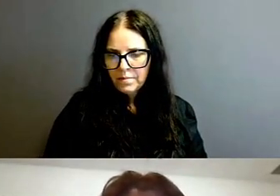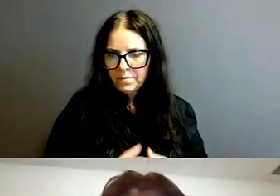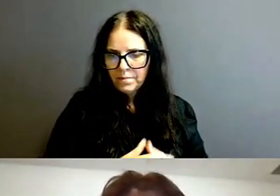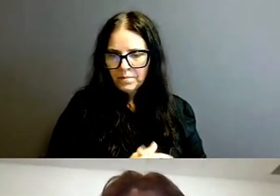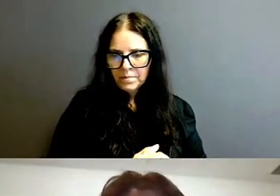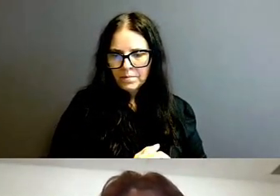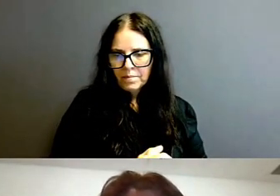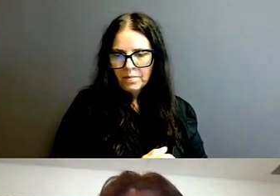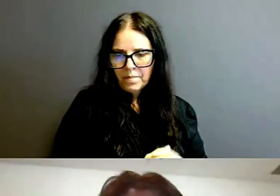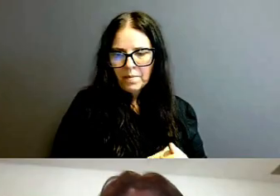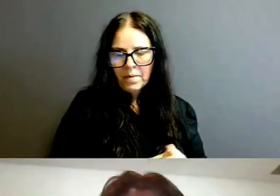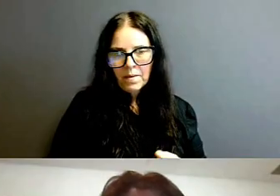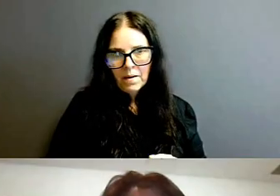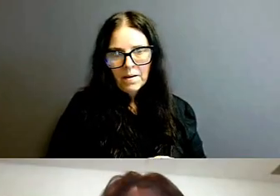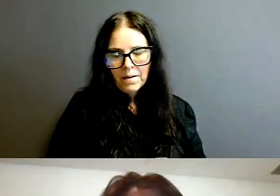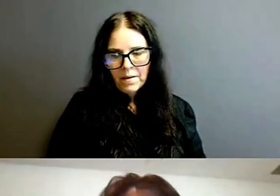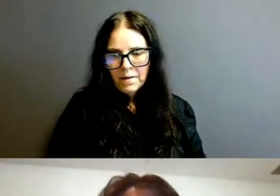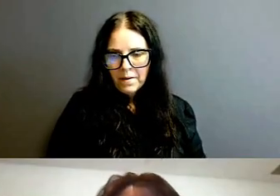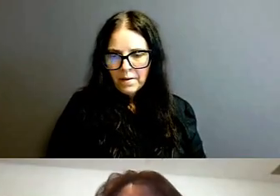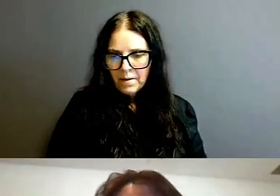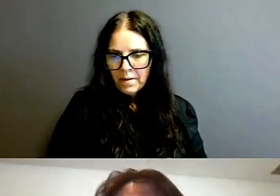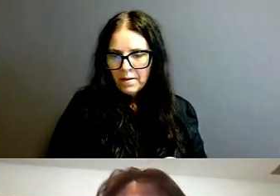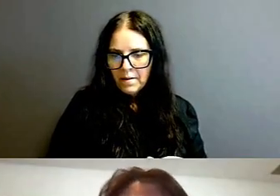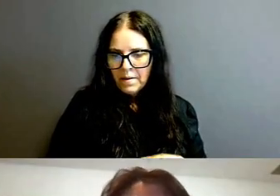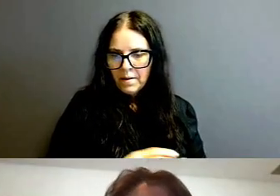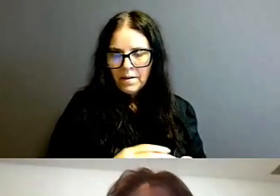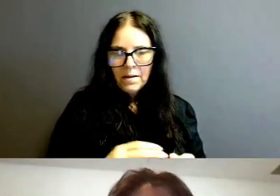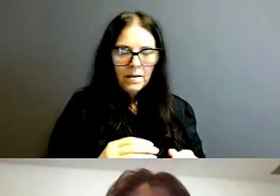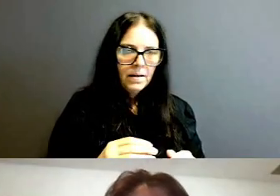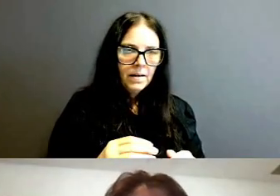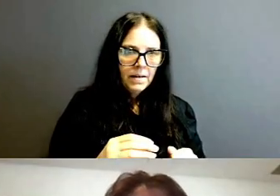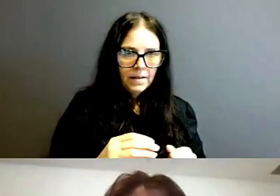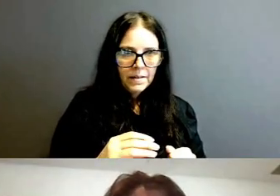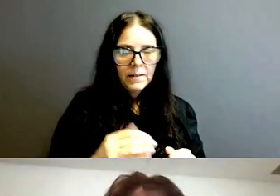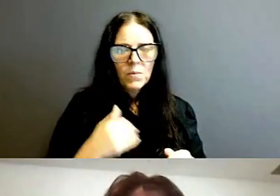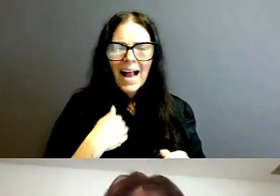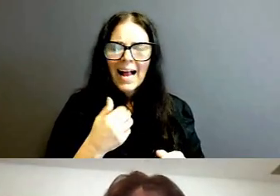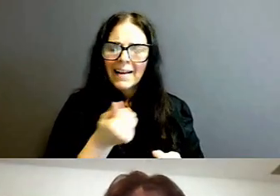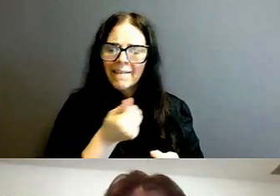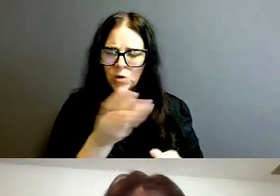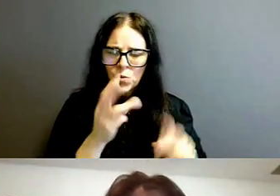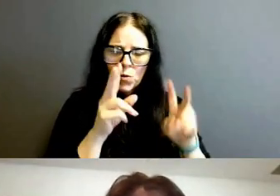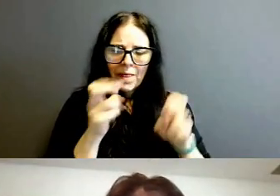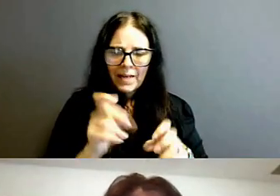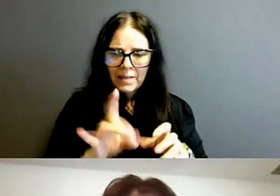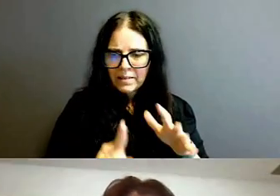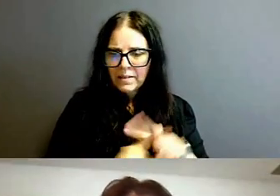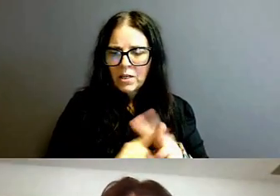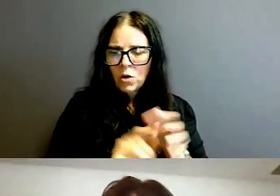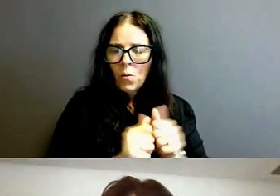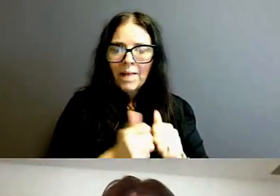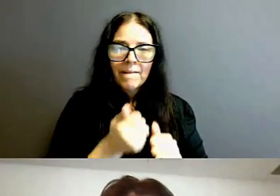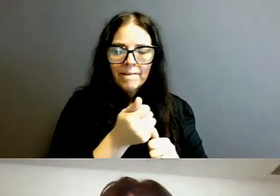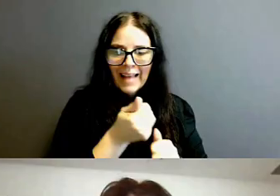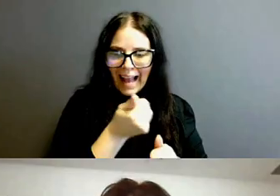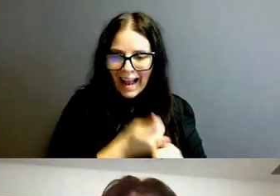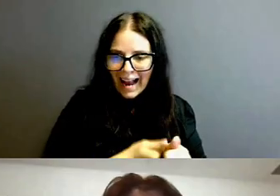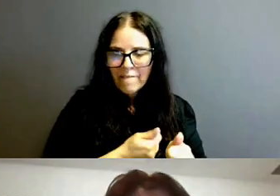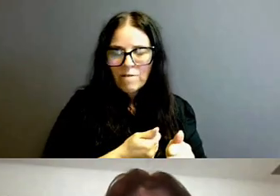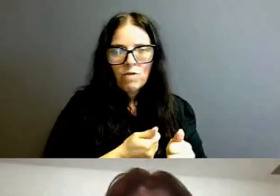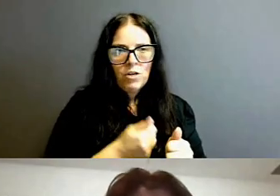tell you, there were a couple of themes that ran through every single